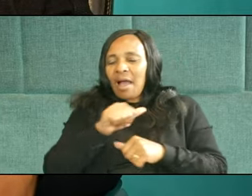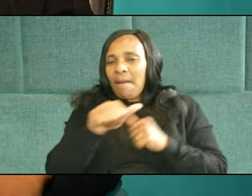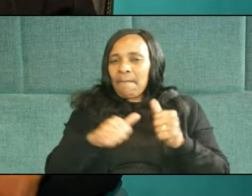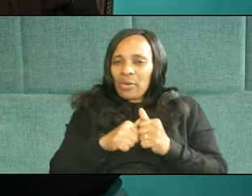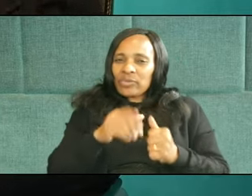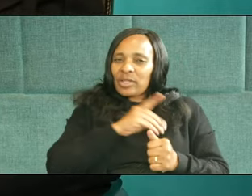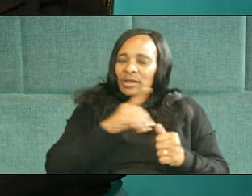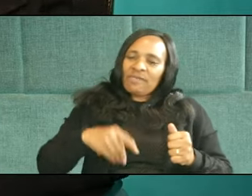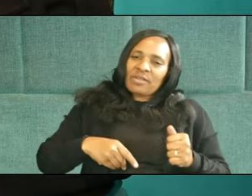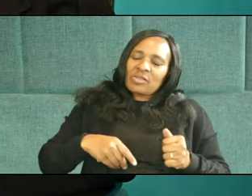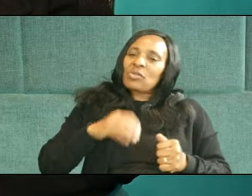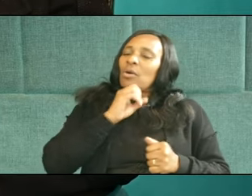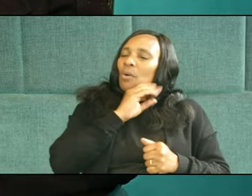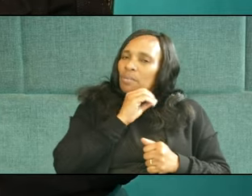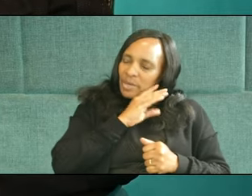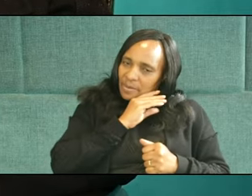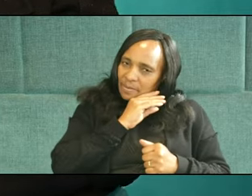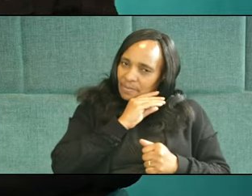lament.